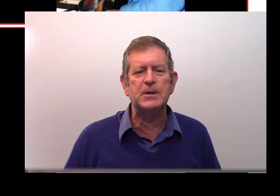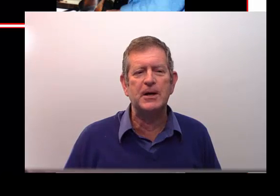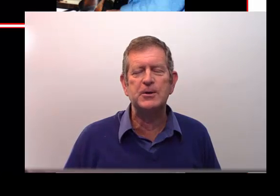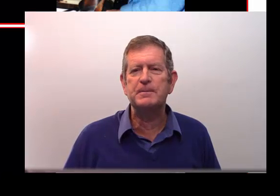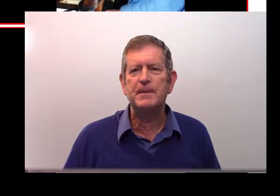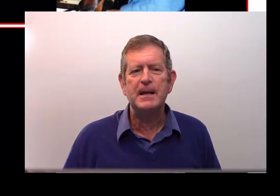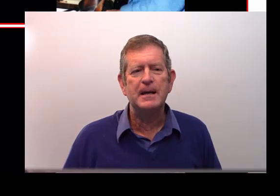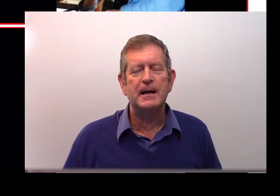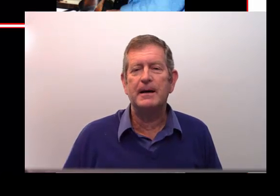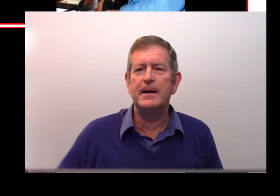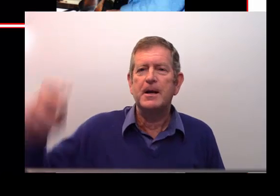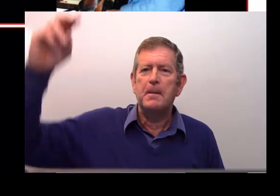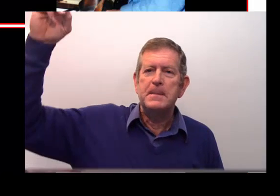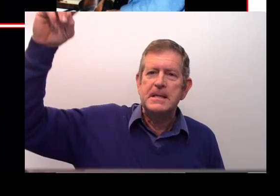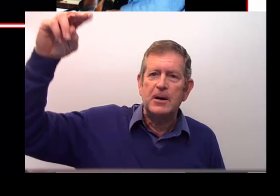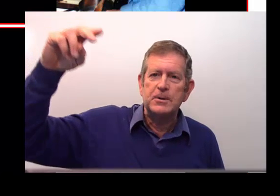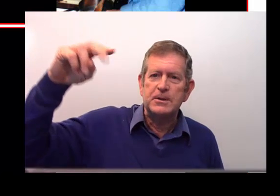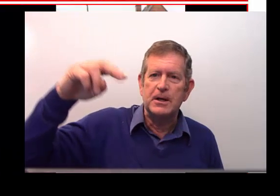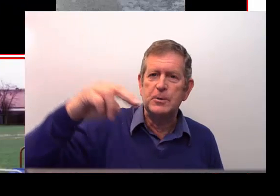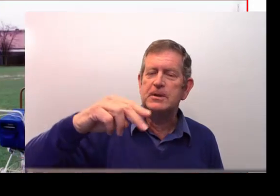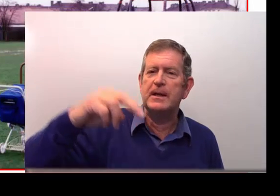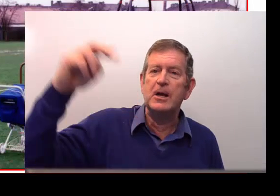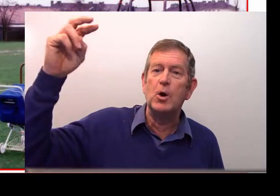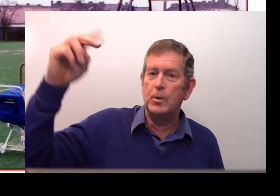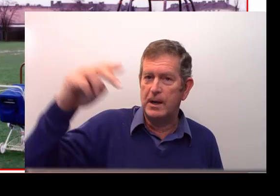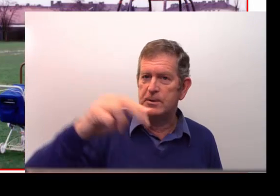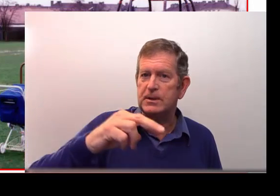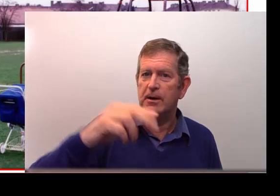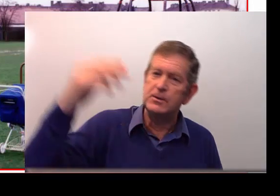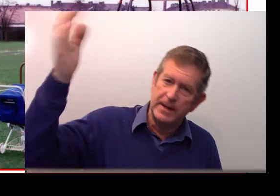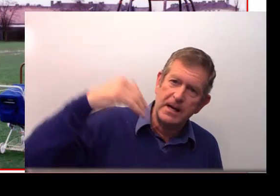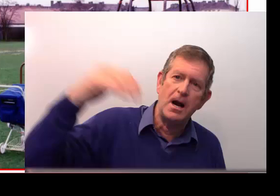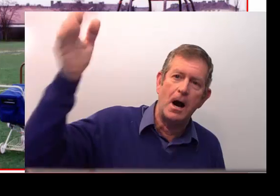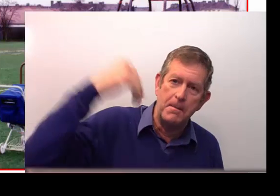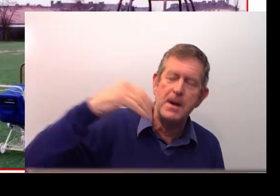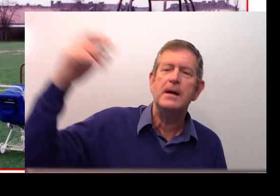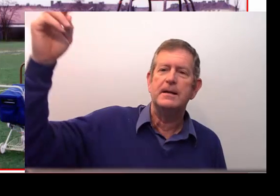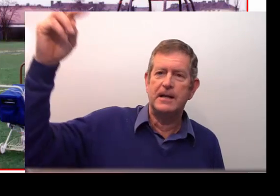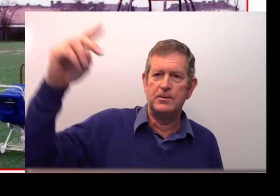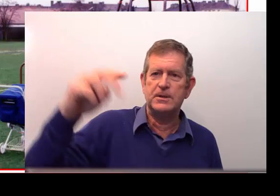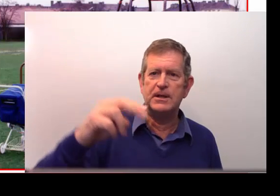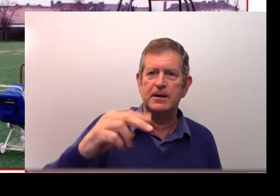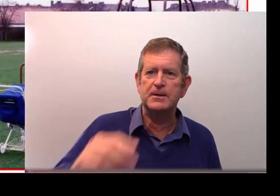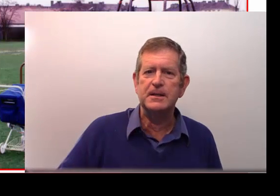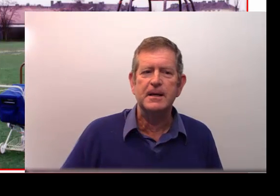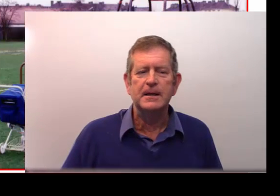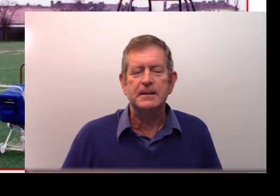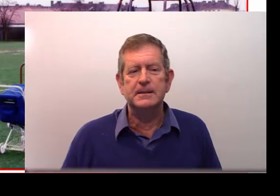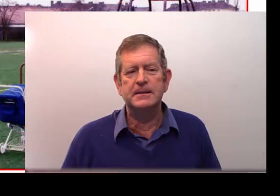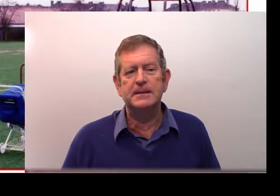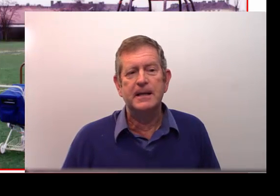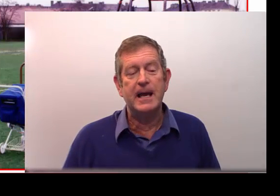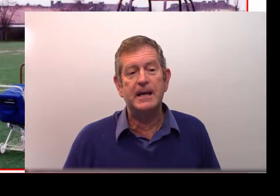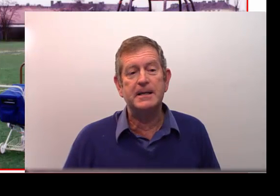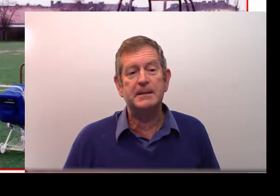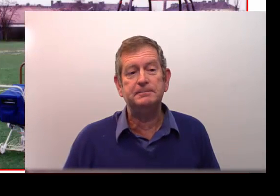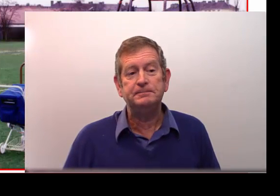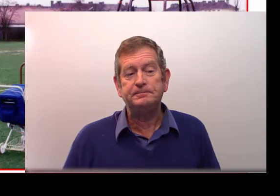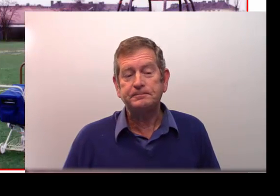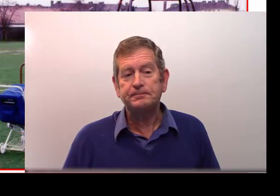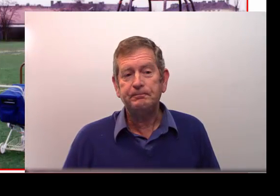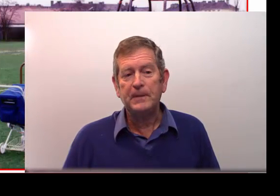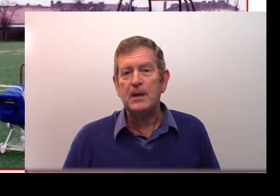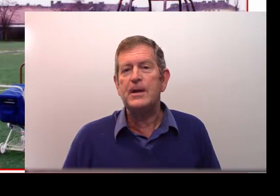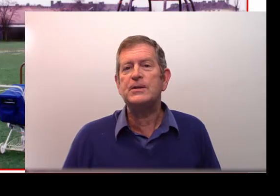come downstairs. We could say they go downstairs, or they come downstairs.